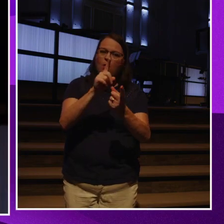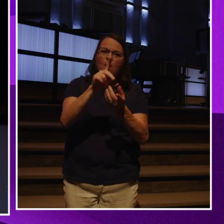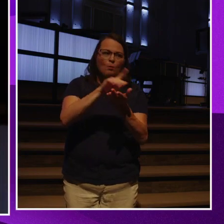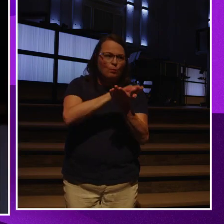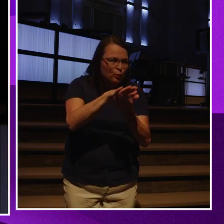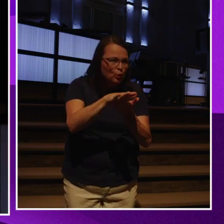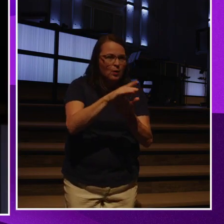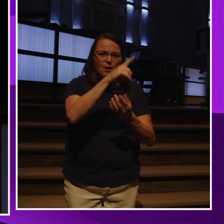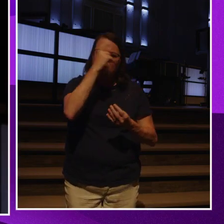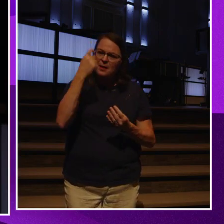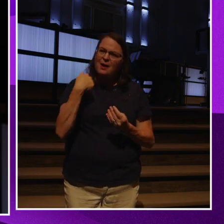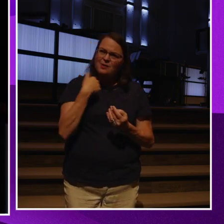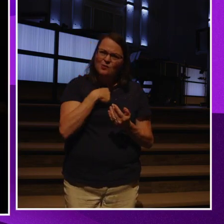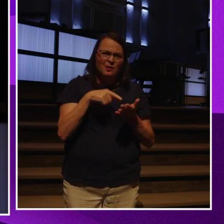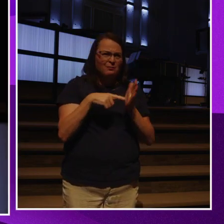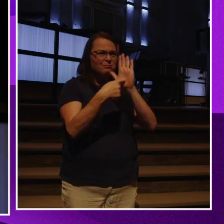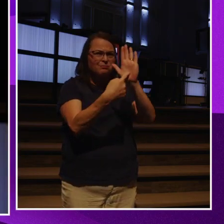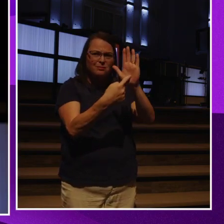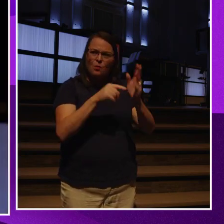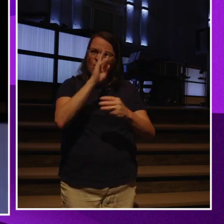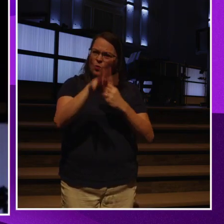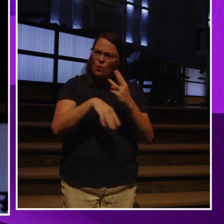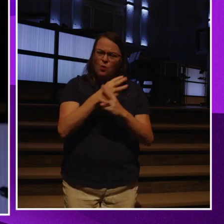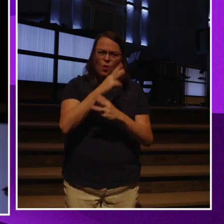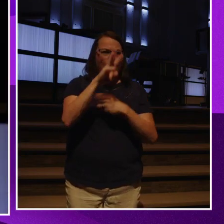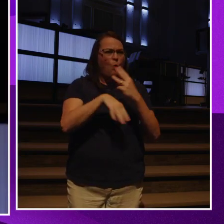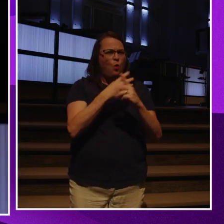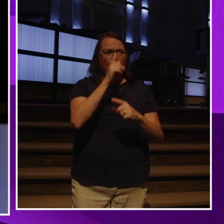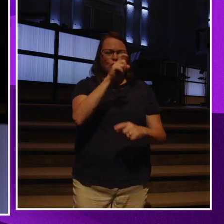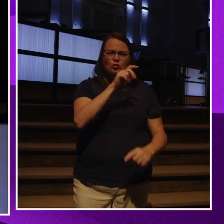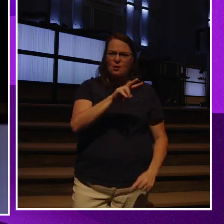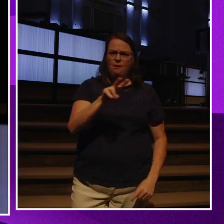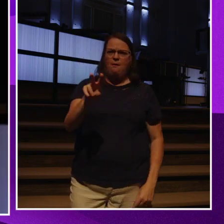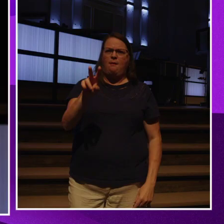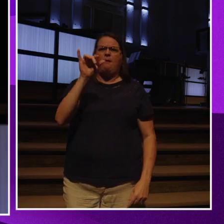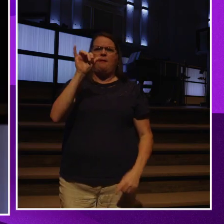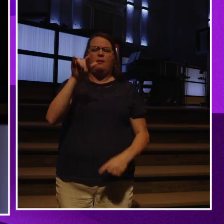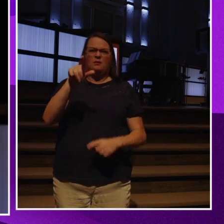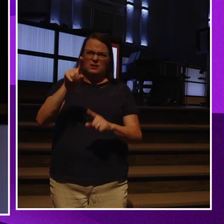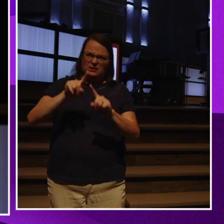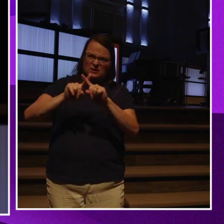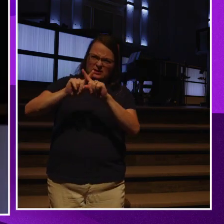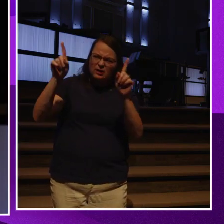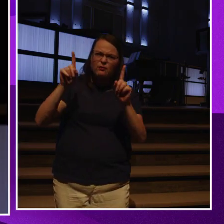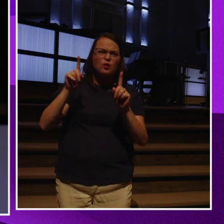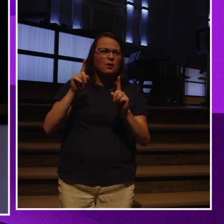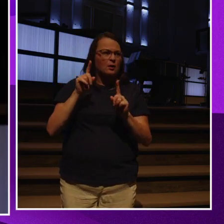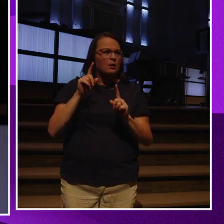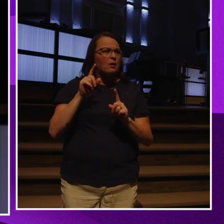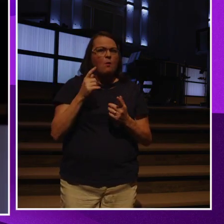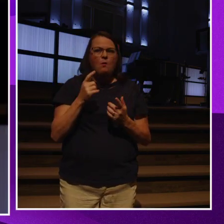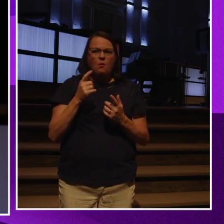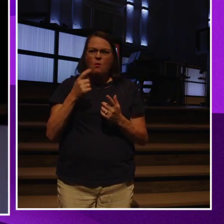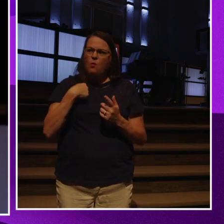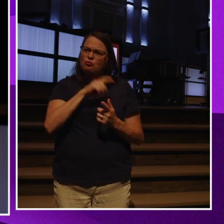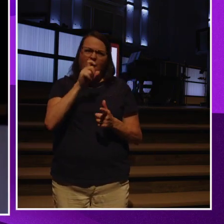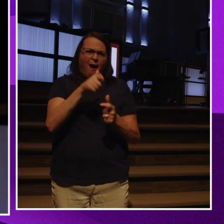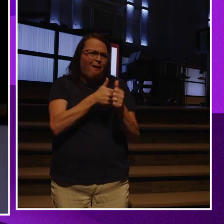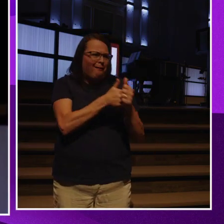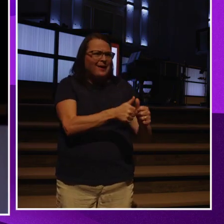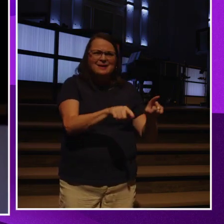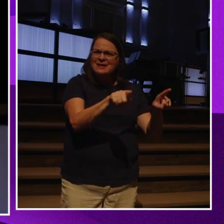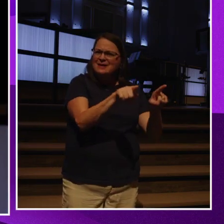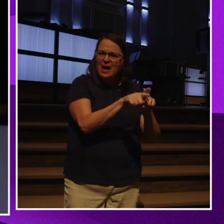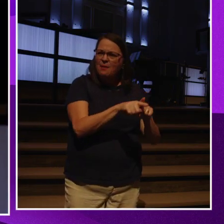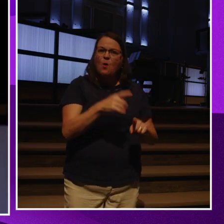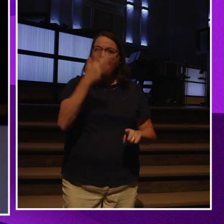world. We need to stand out from the world, to be different. We don't need to be crooked and twisted like them. Why? Because it says next, we shine